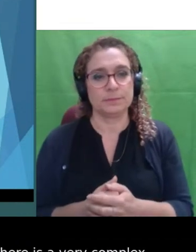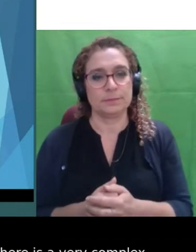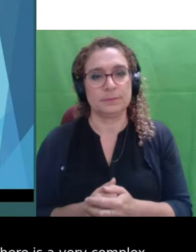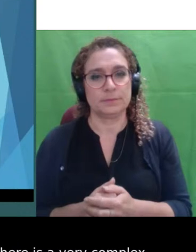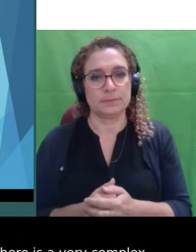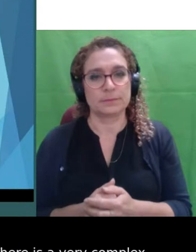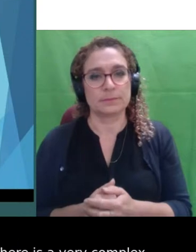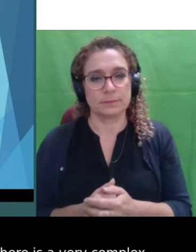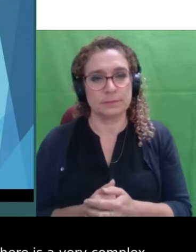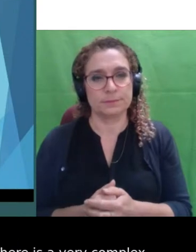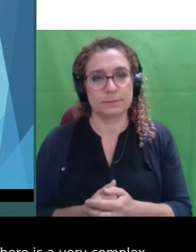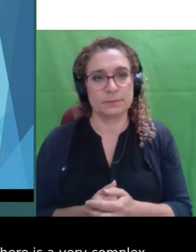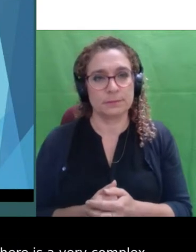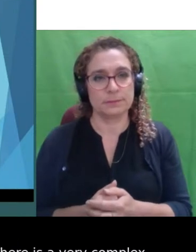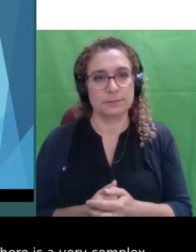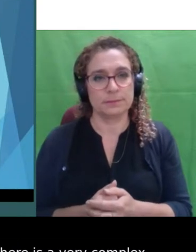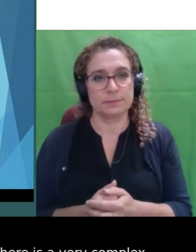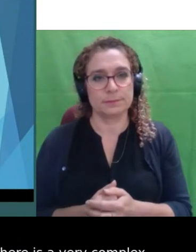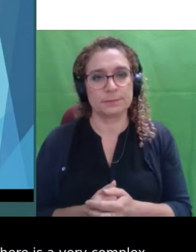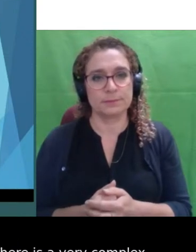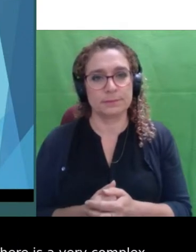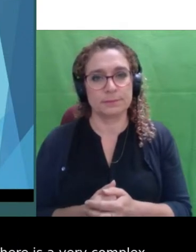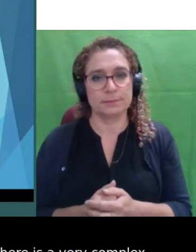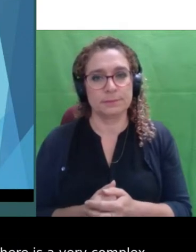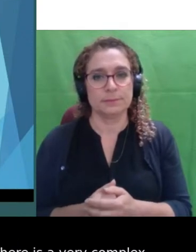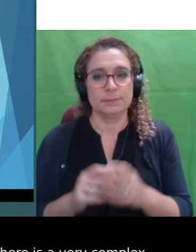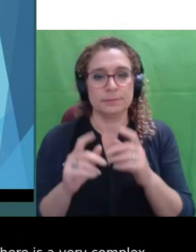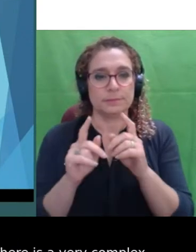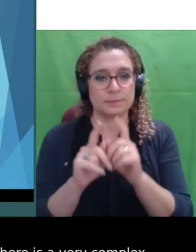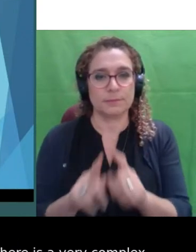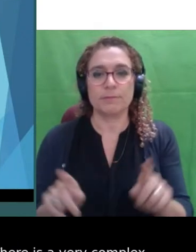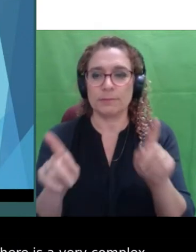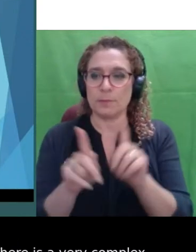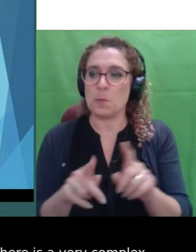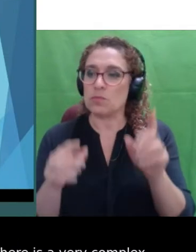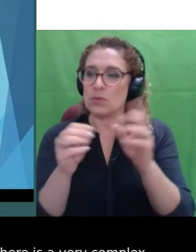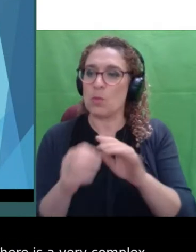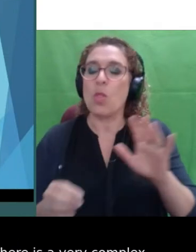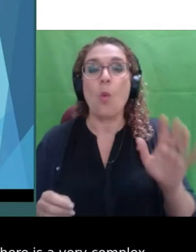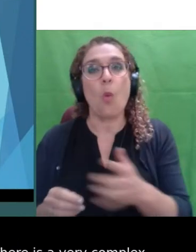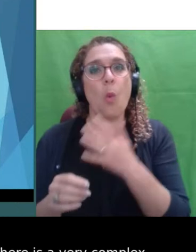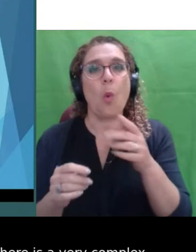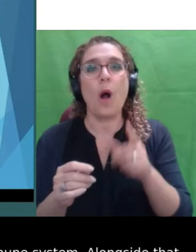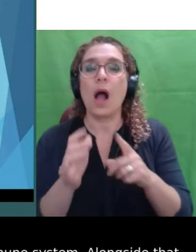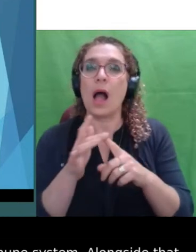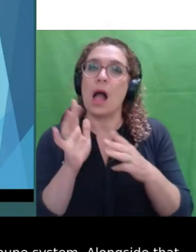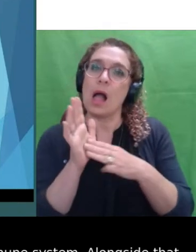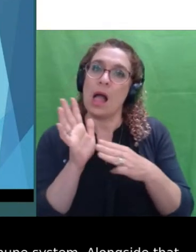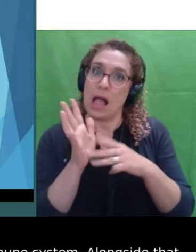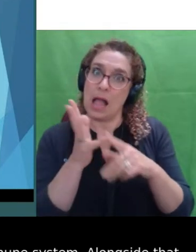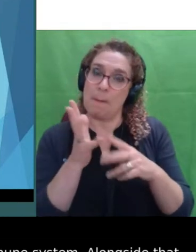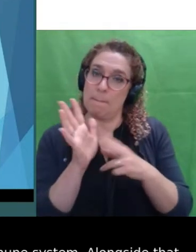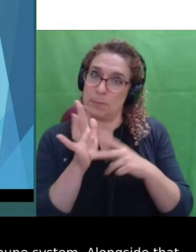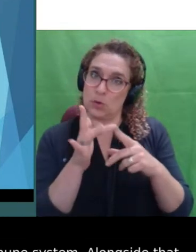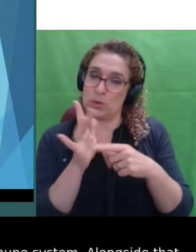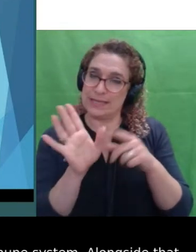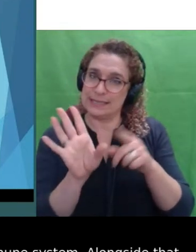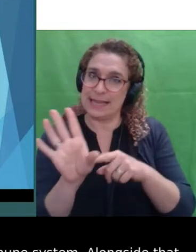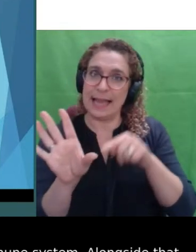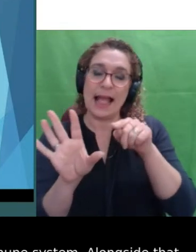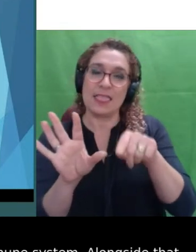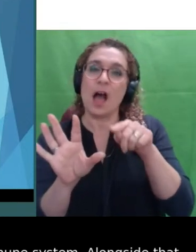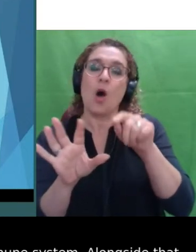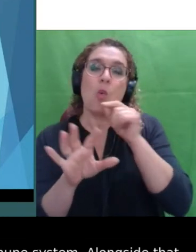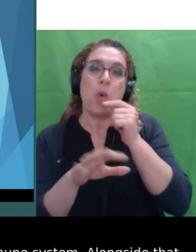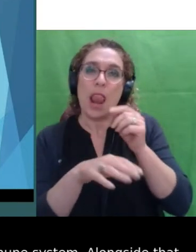system alongside that with all the immune processes which are basically what is um triggering and flaring the